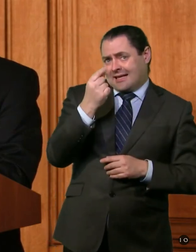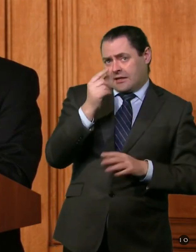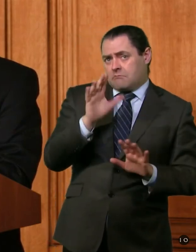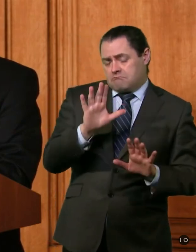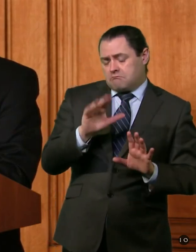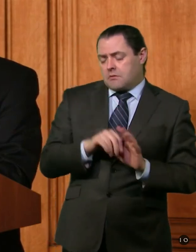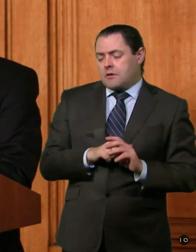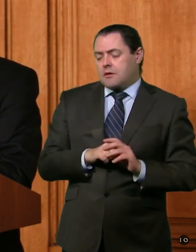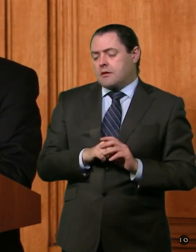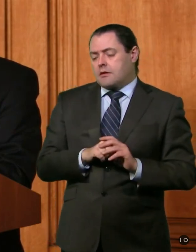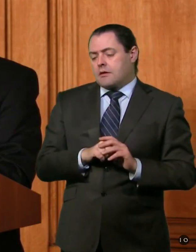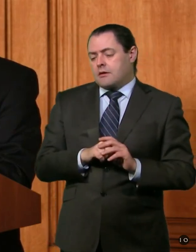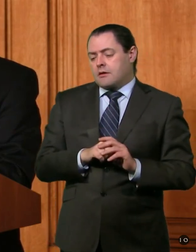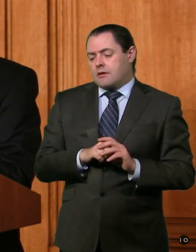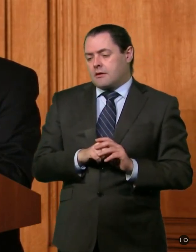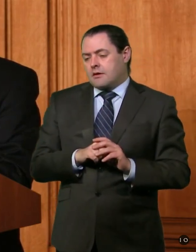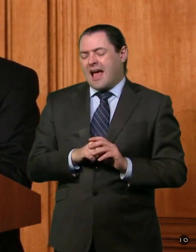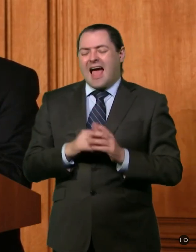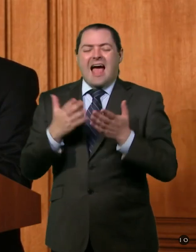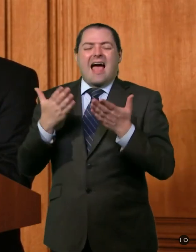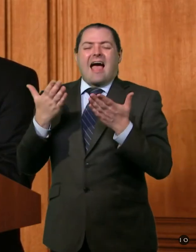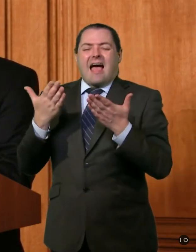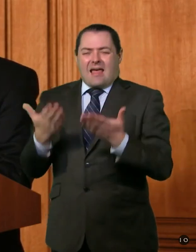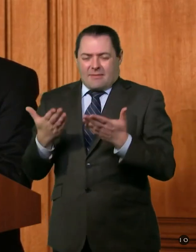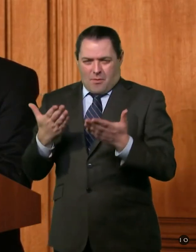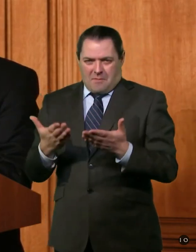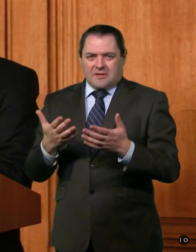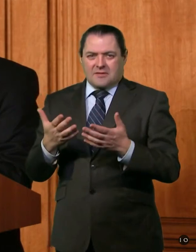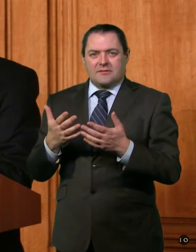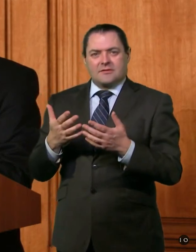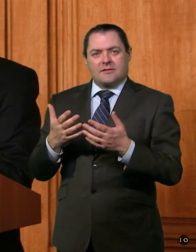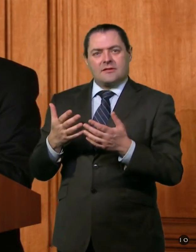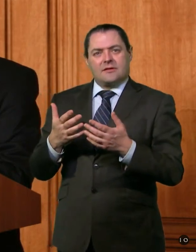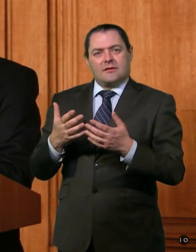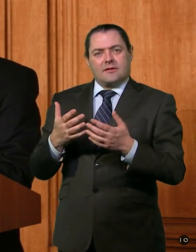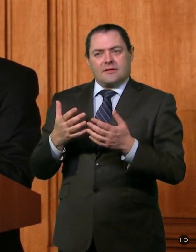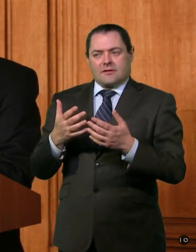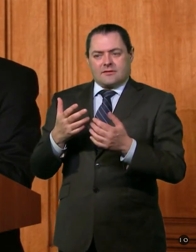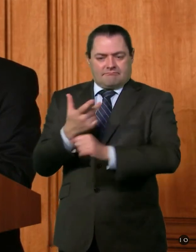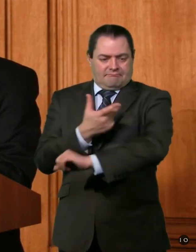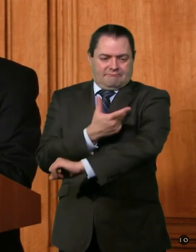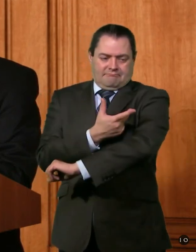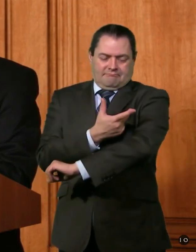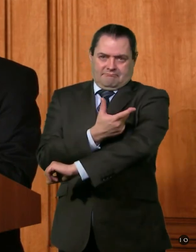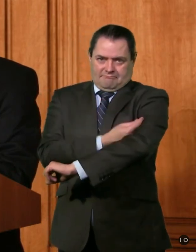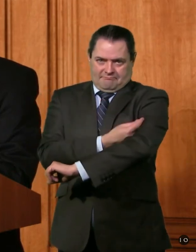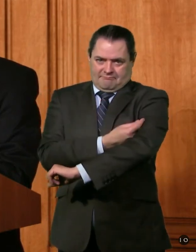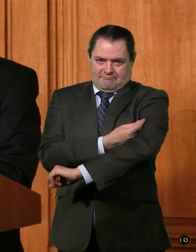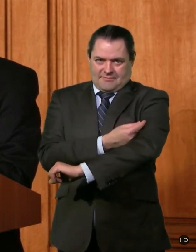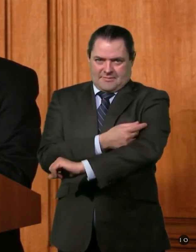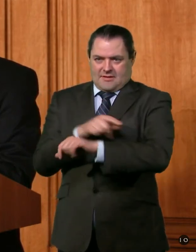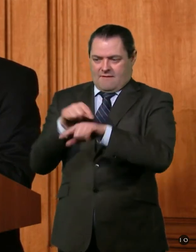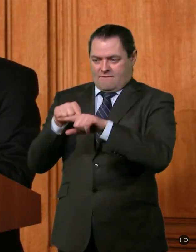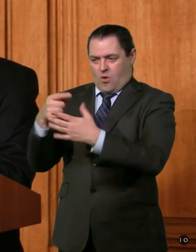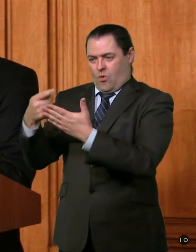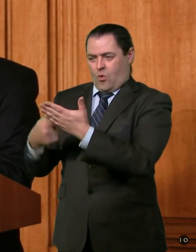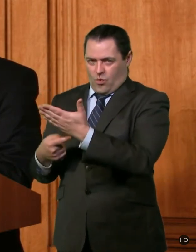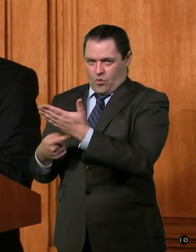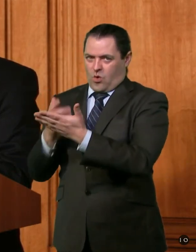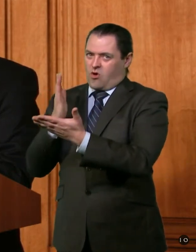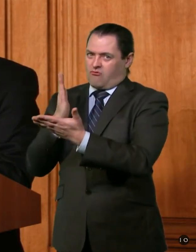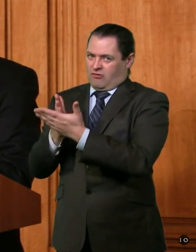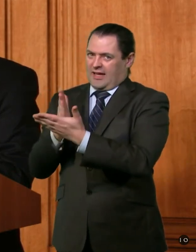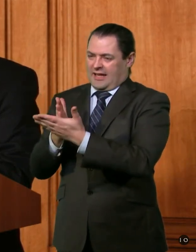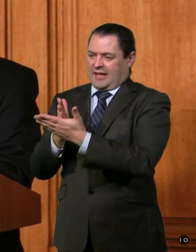currently stand in an off-label or off-licence way, and therefore it needs to be a carefully